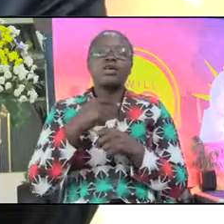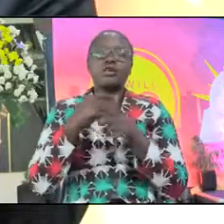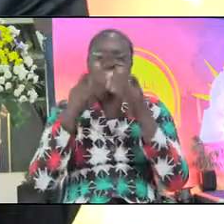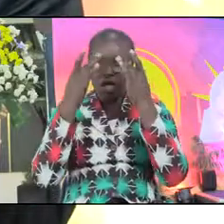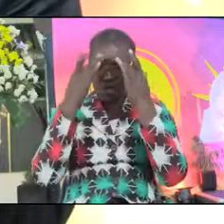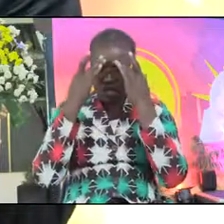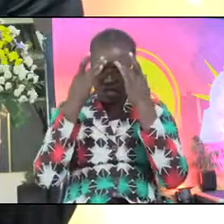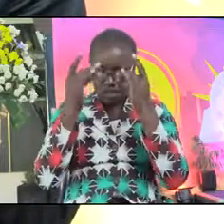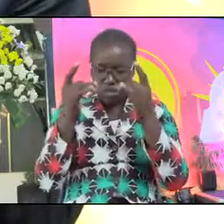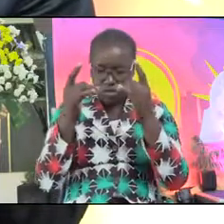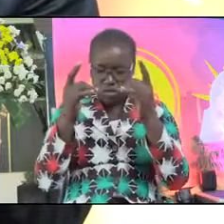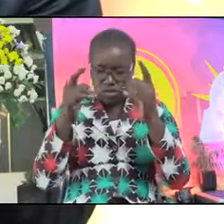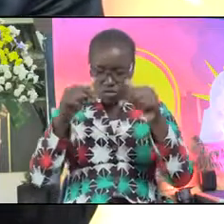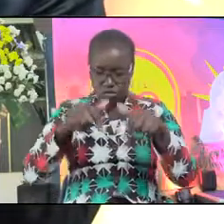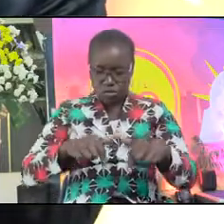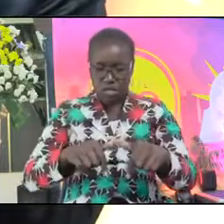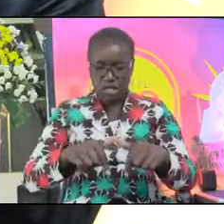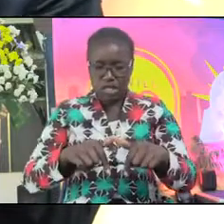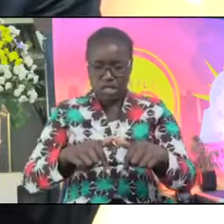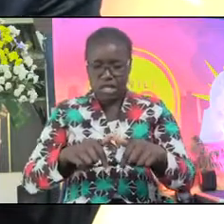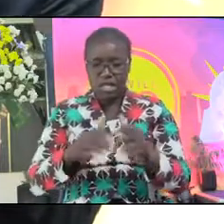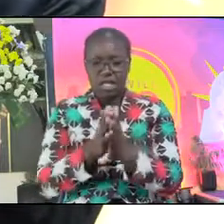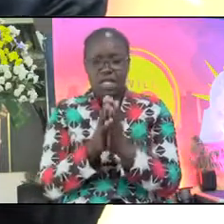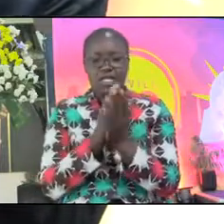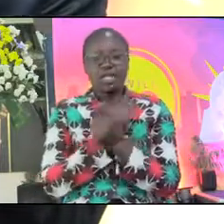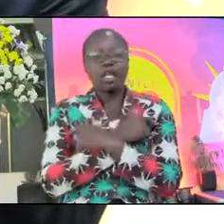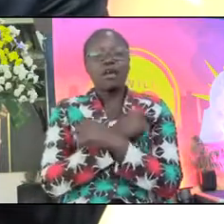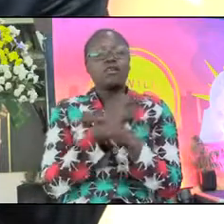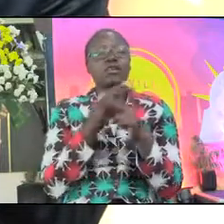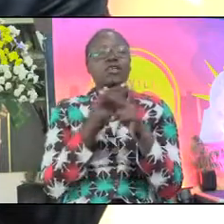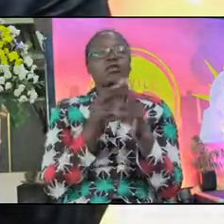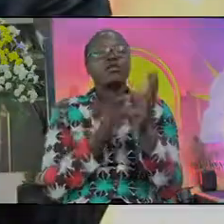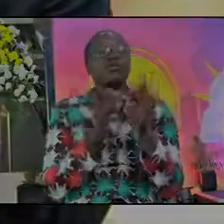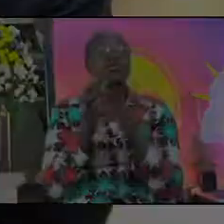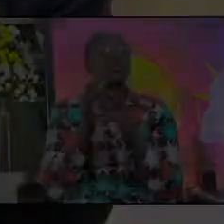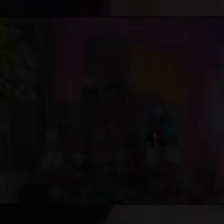determination here today. In the loving name of Jesus Christ, amen.